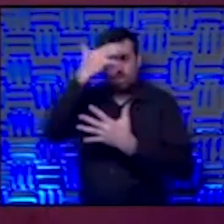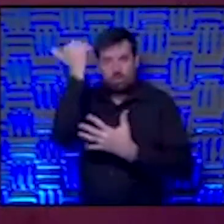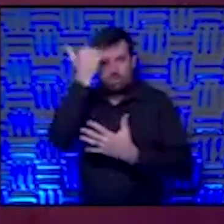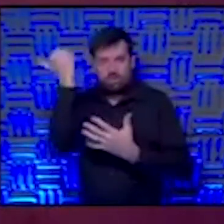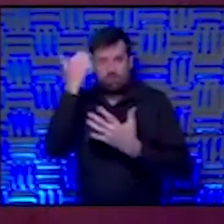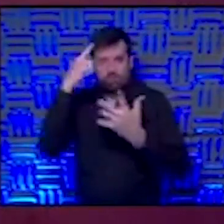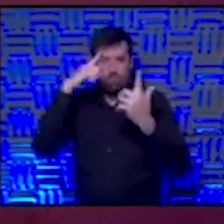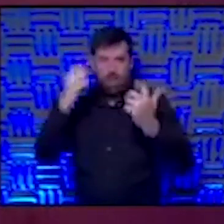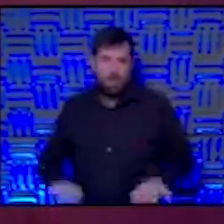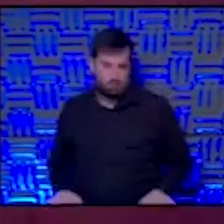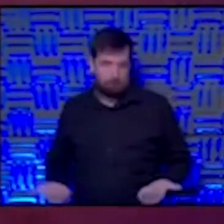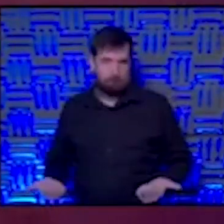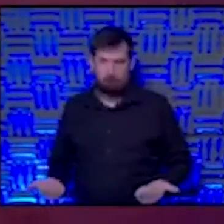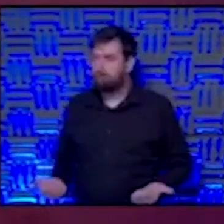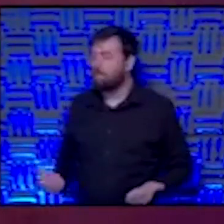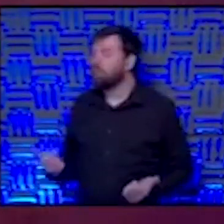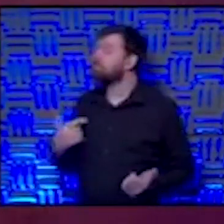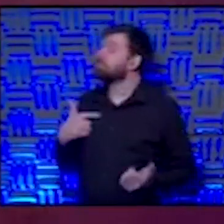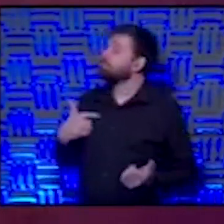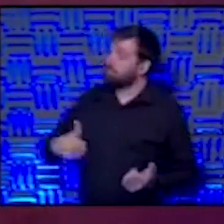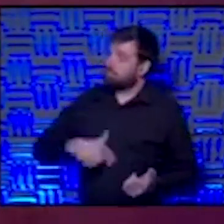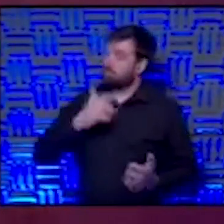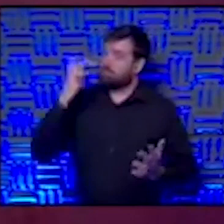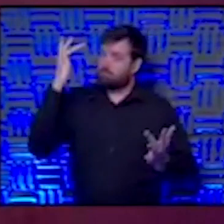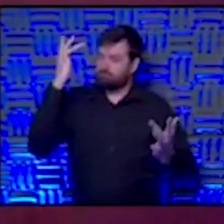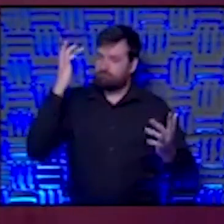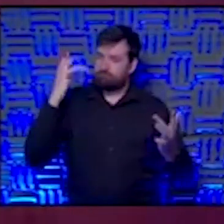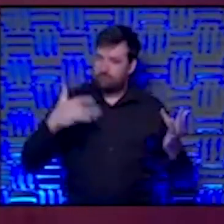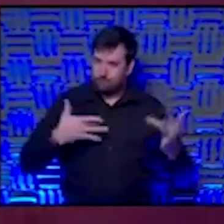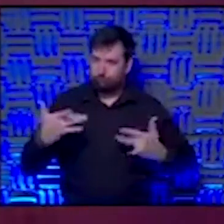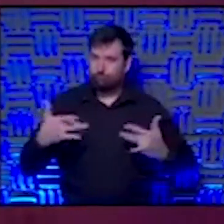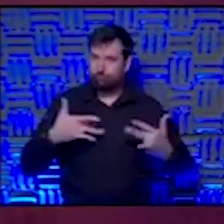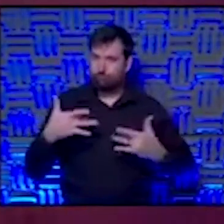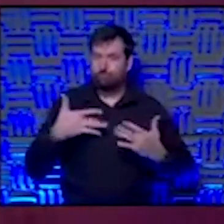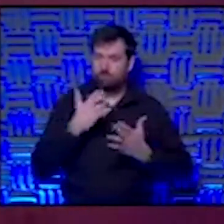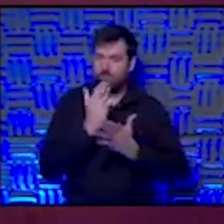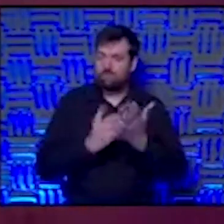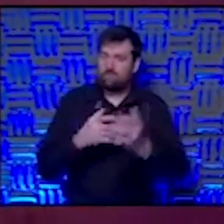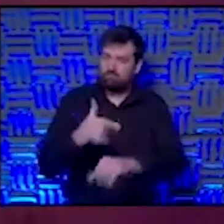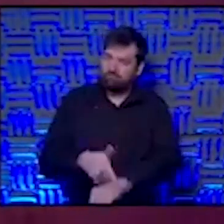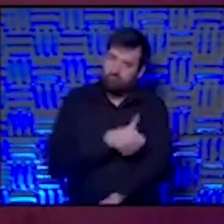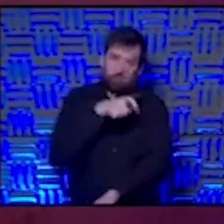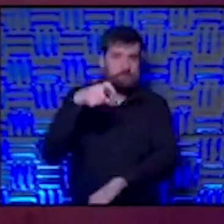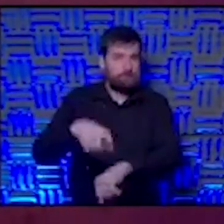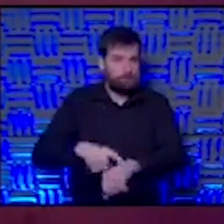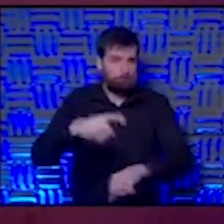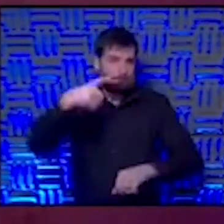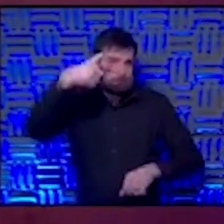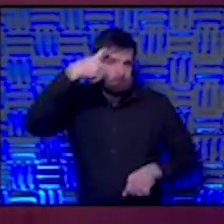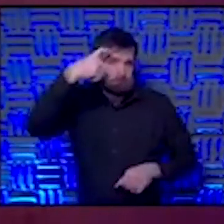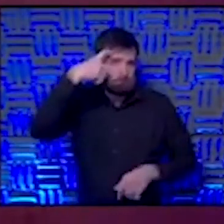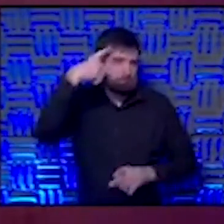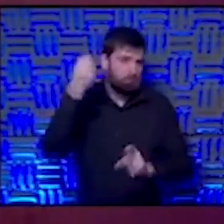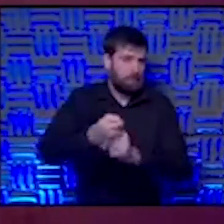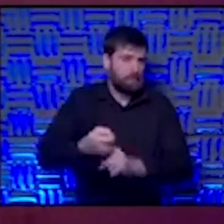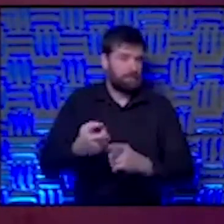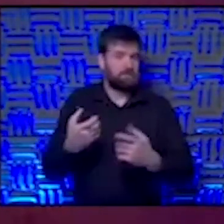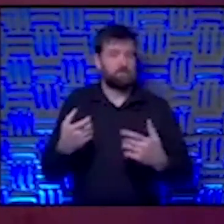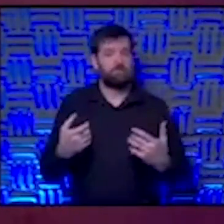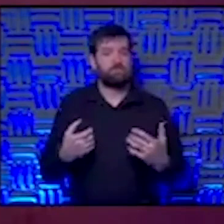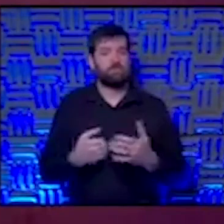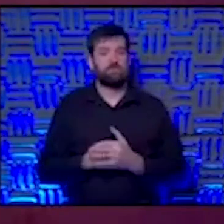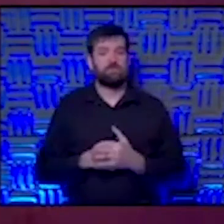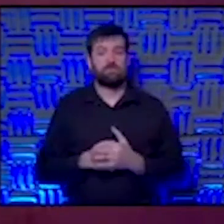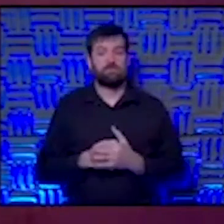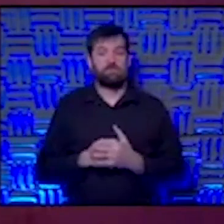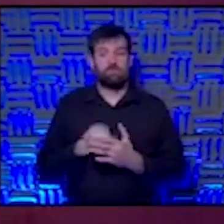We do worry that COVID has some long-lasting neurological effects, especially, anytime